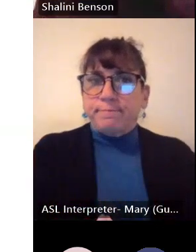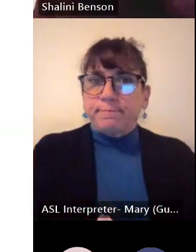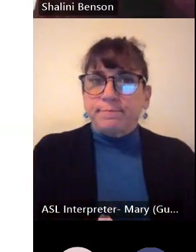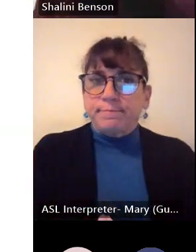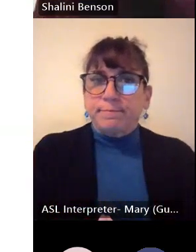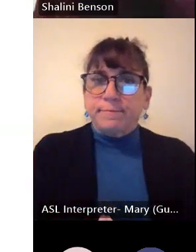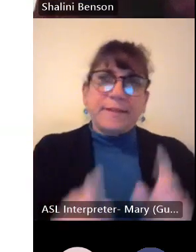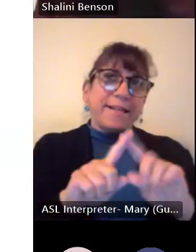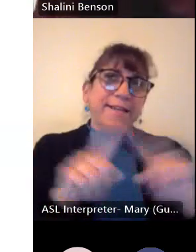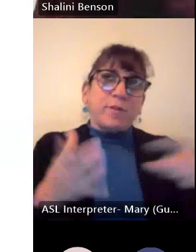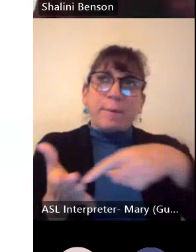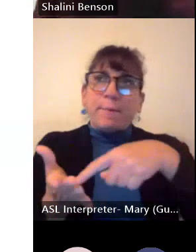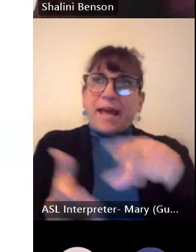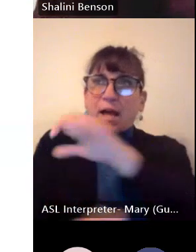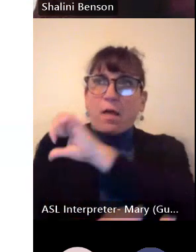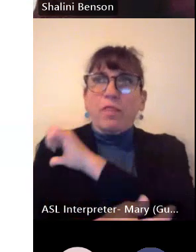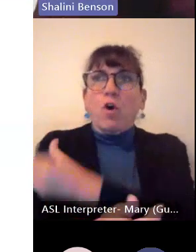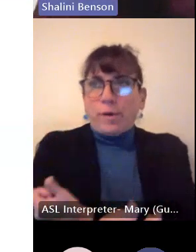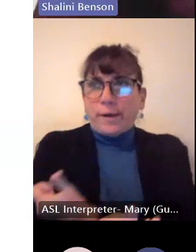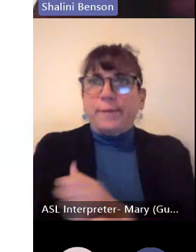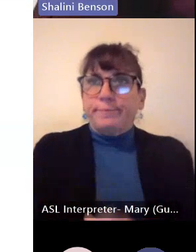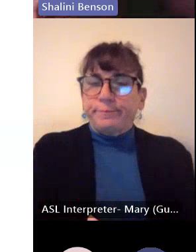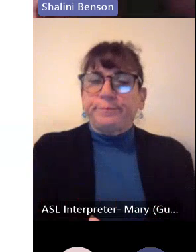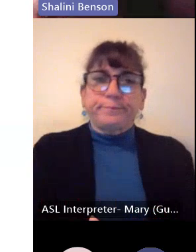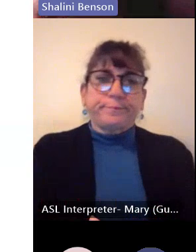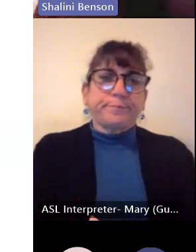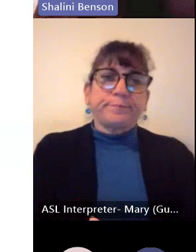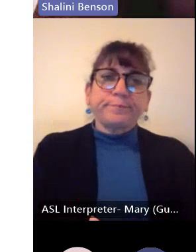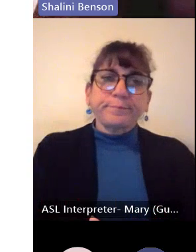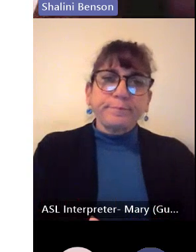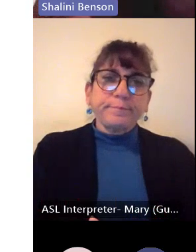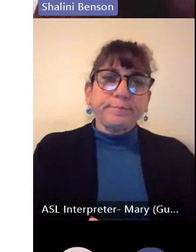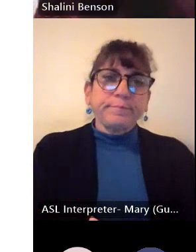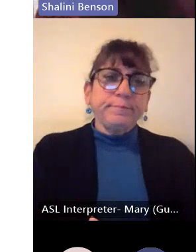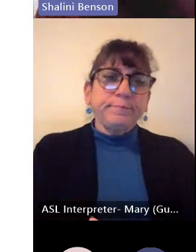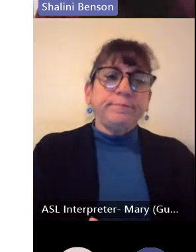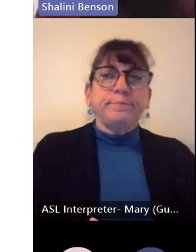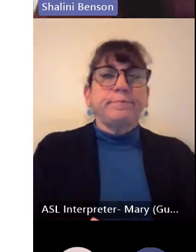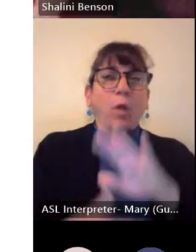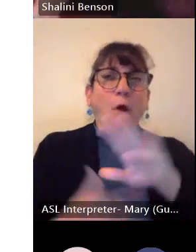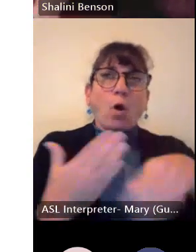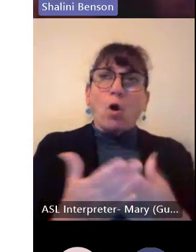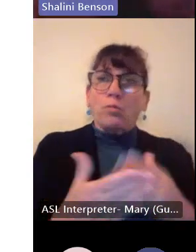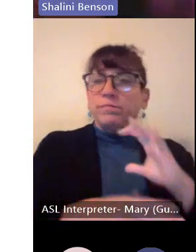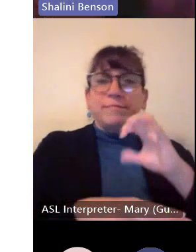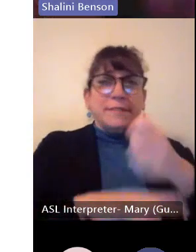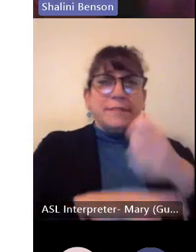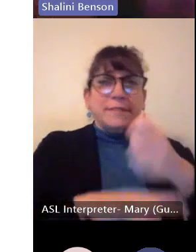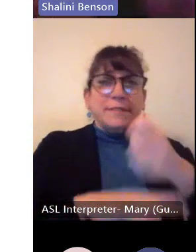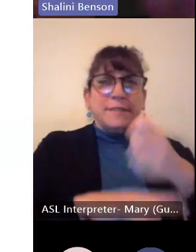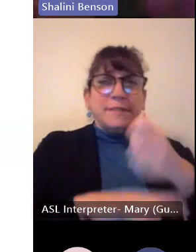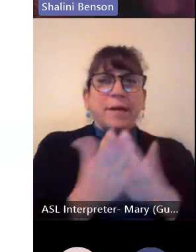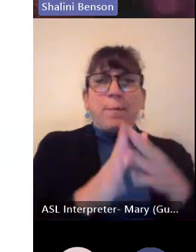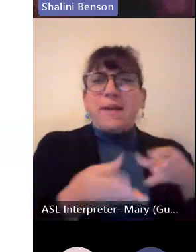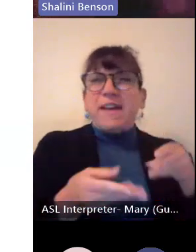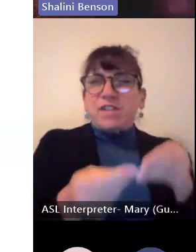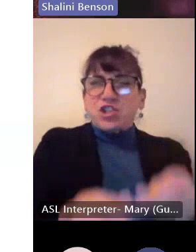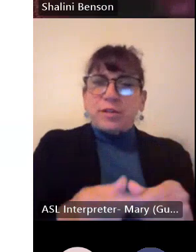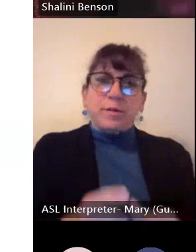different pay authority. And all designed to help meet mission. Courtney, sorry, I took so